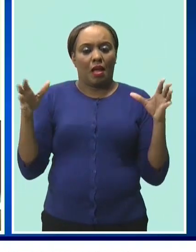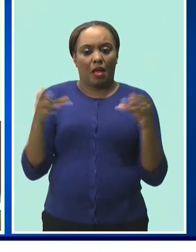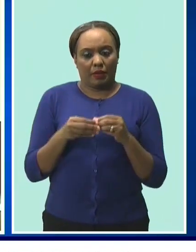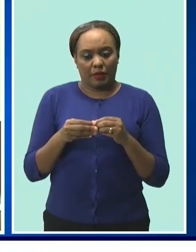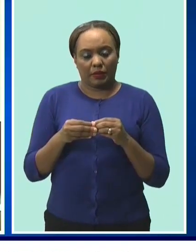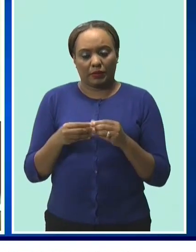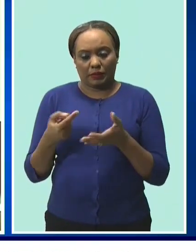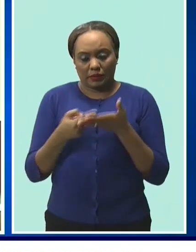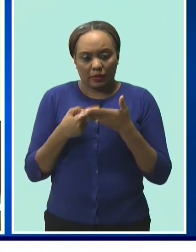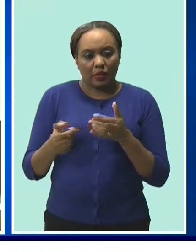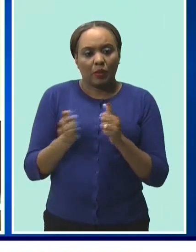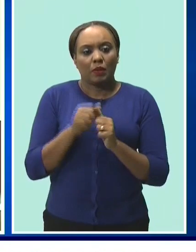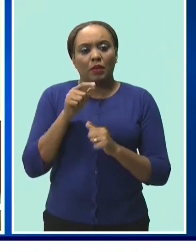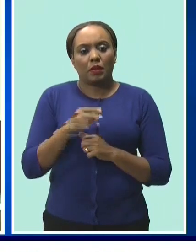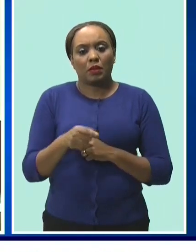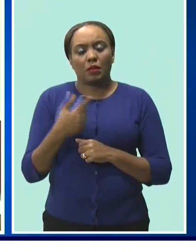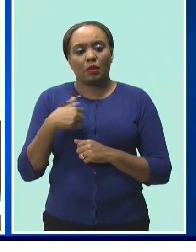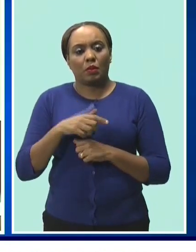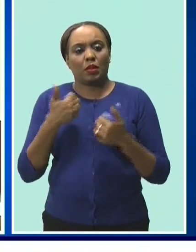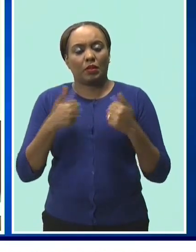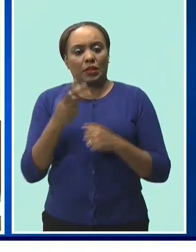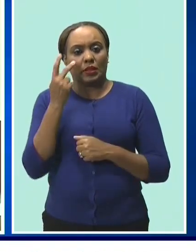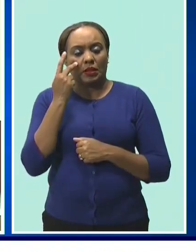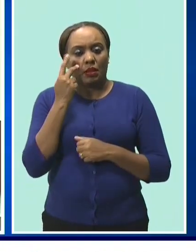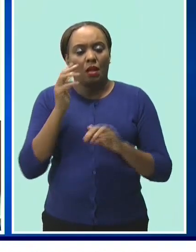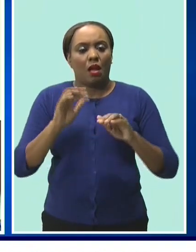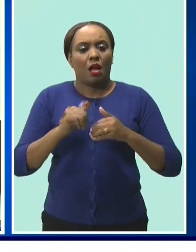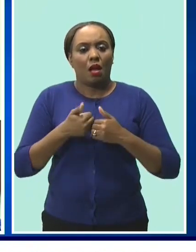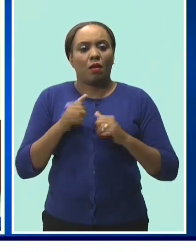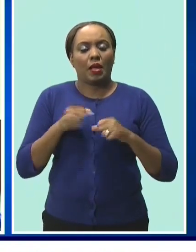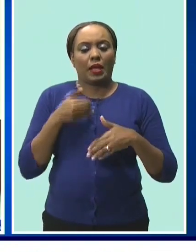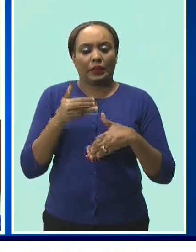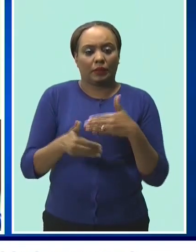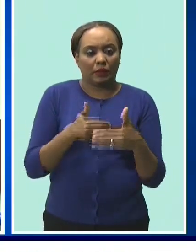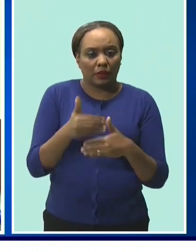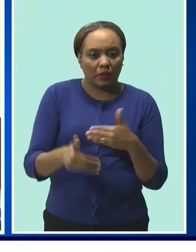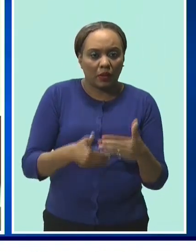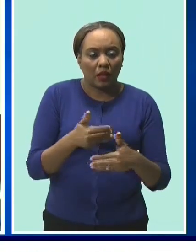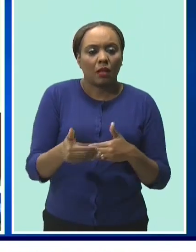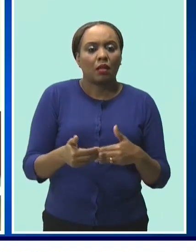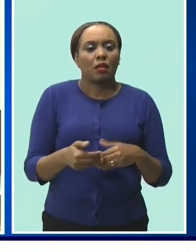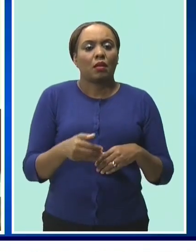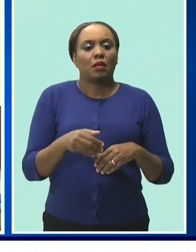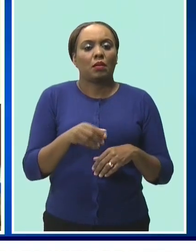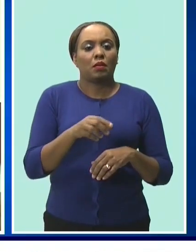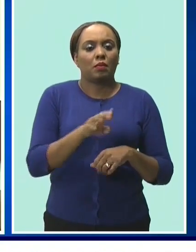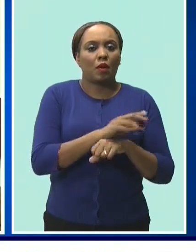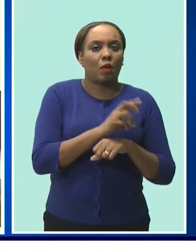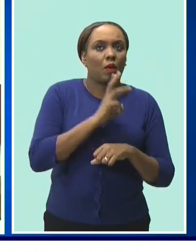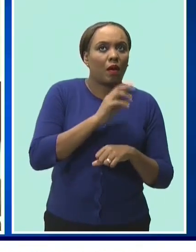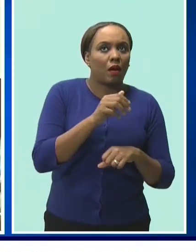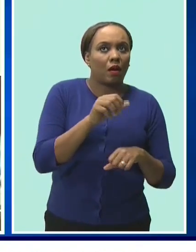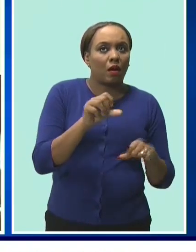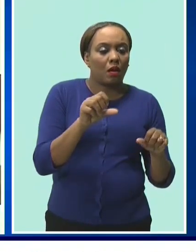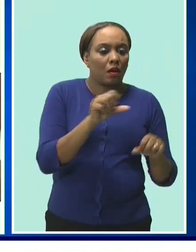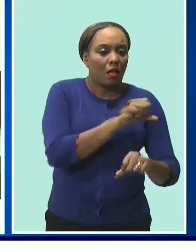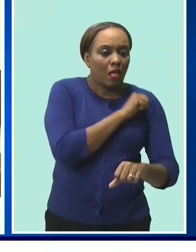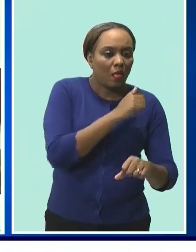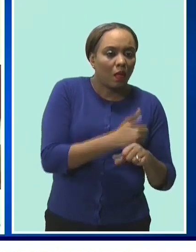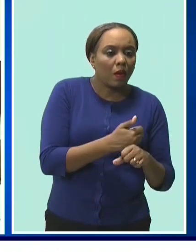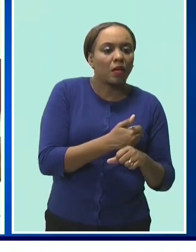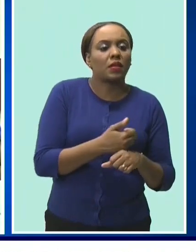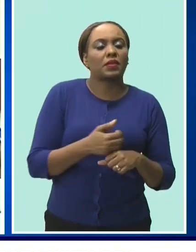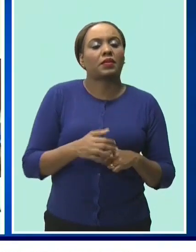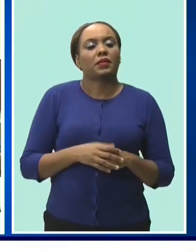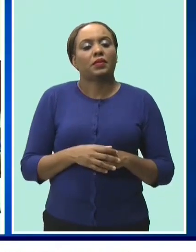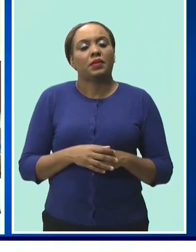look towards synergies between the Barbados Water Authority and BBC in Barbados. BBC General Manager